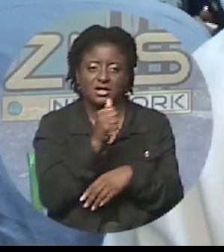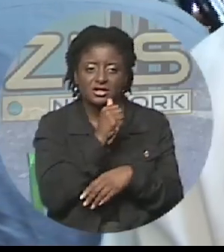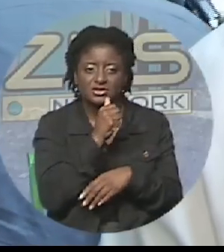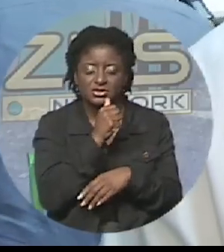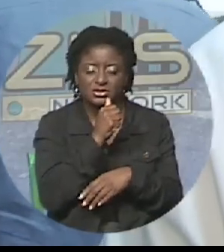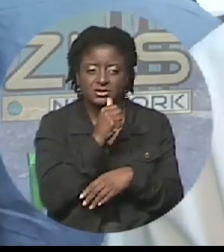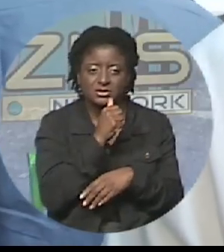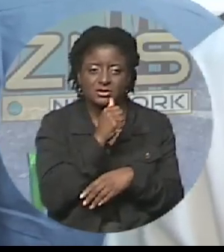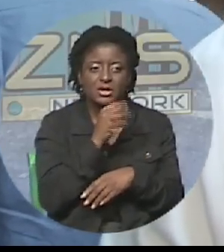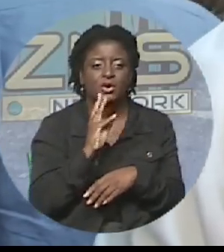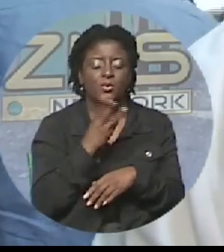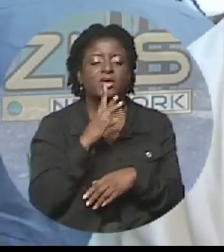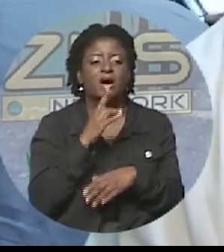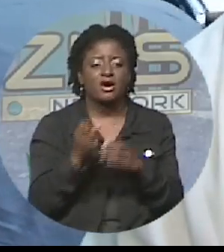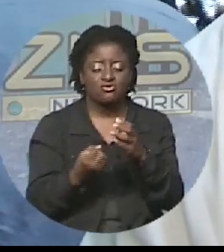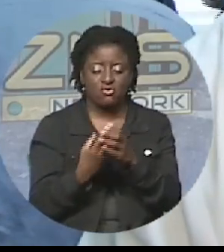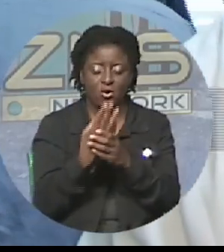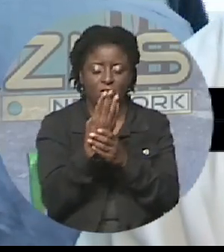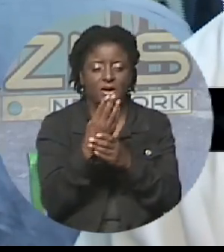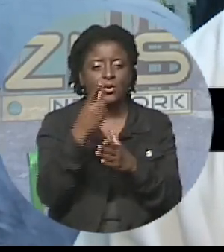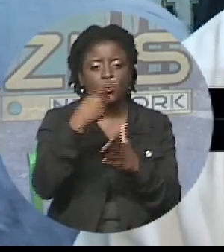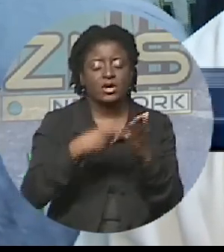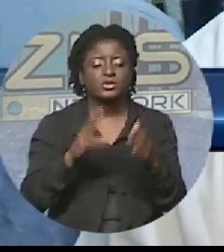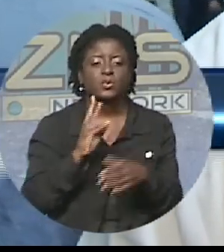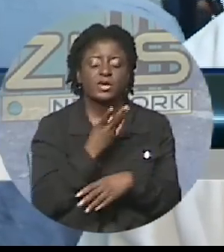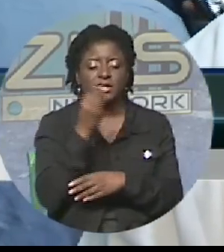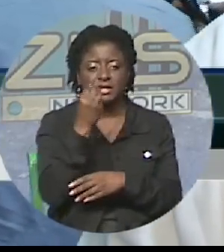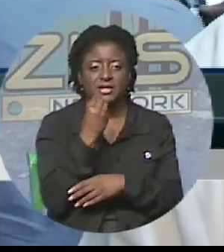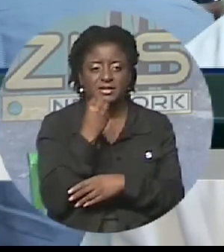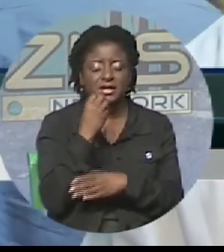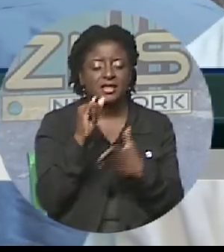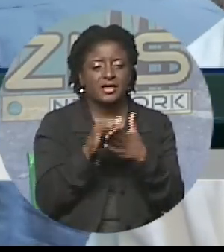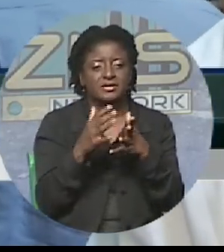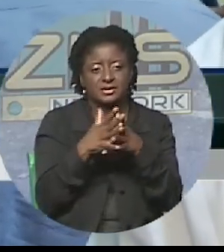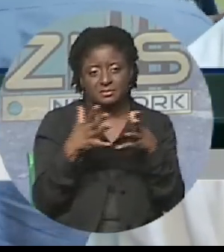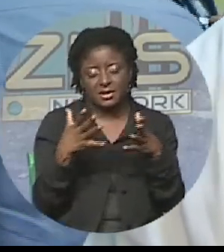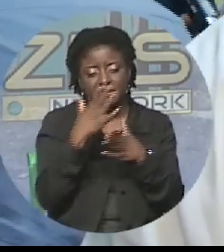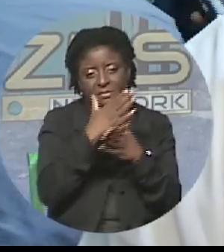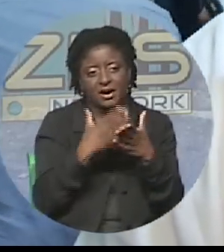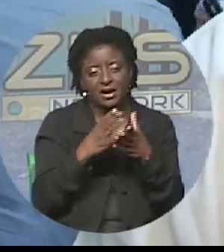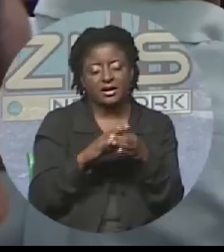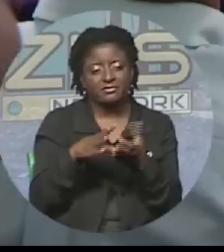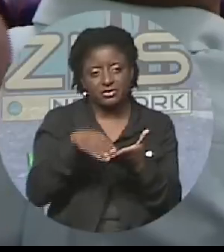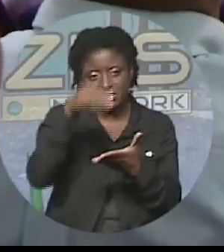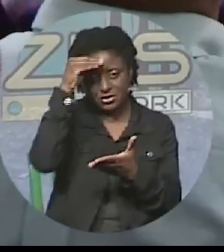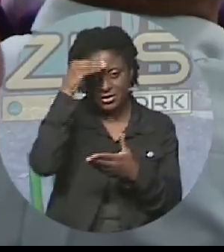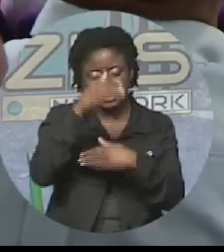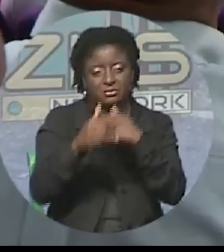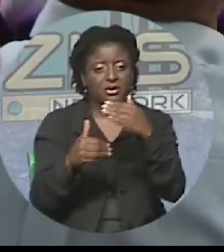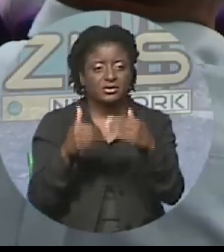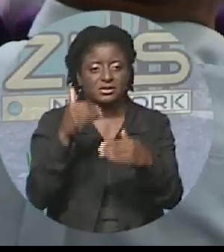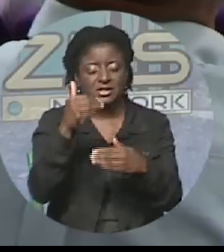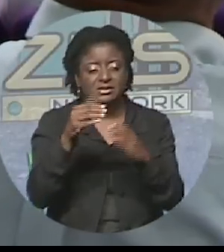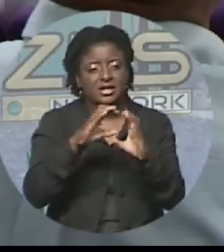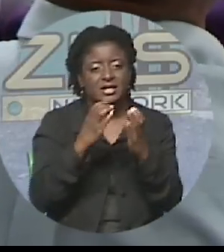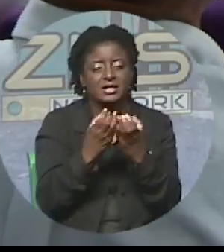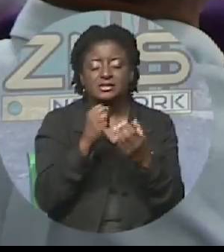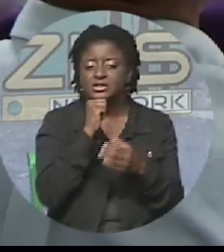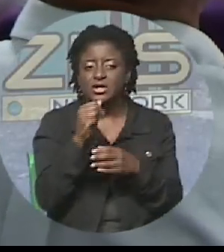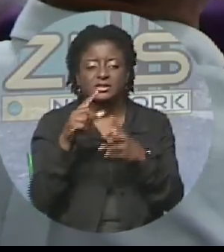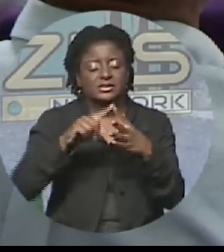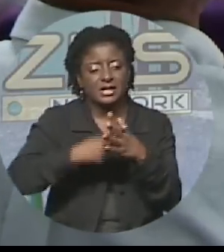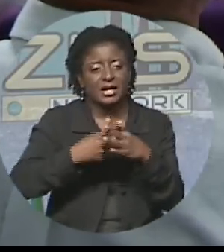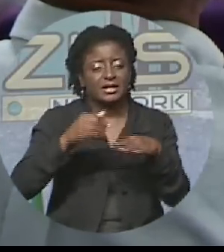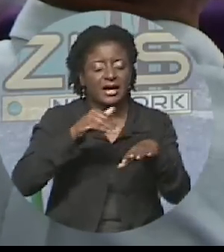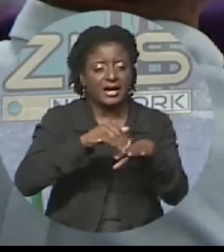We're growing what we eat, and that is a big part of the learning process for them. Though classes did not begin at the BAMSI site,